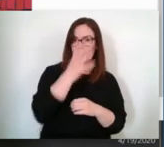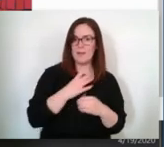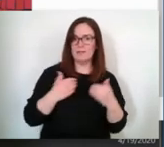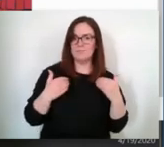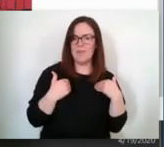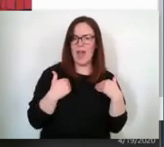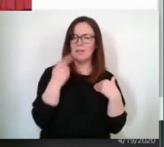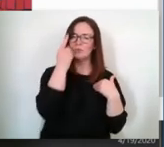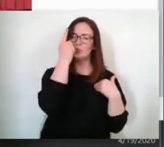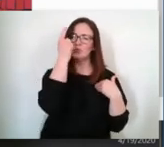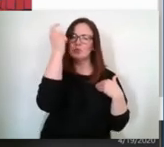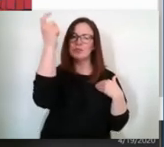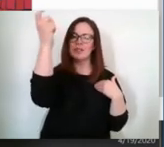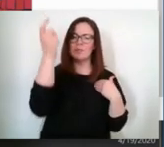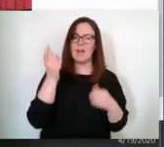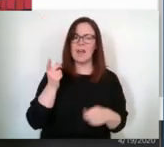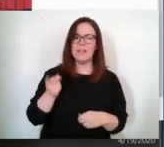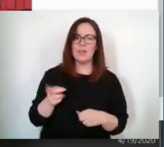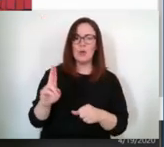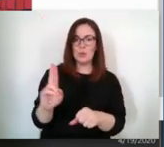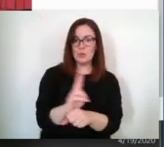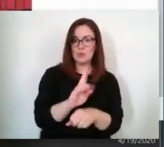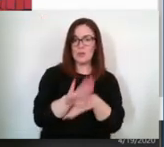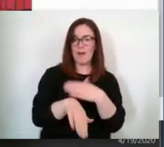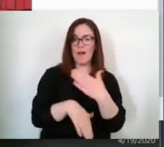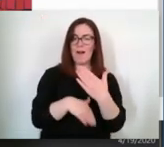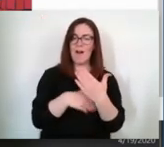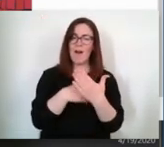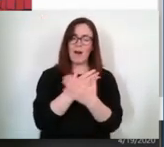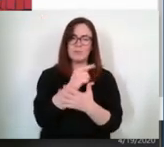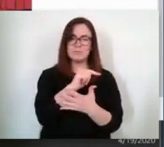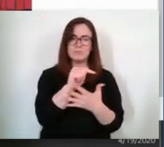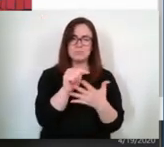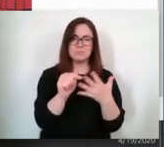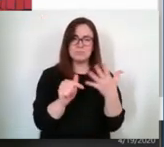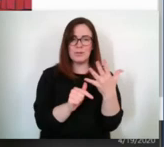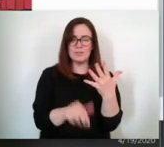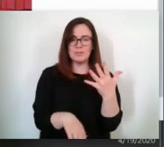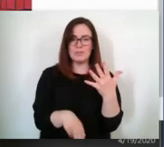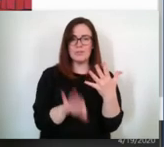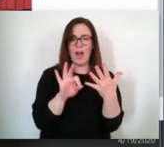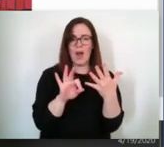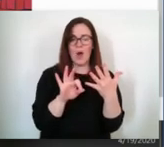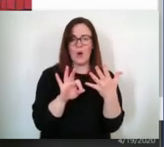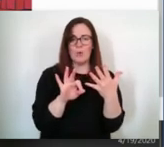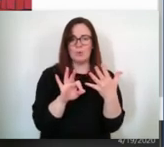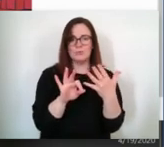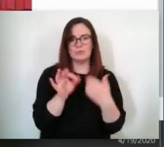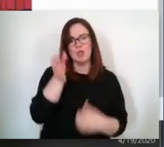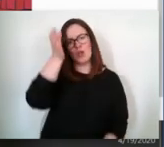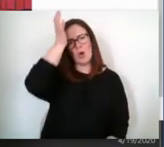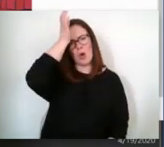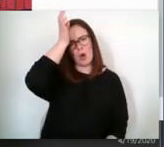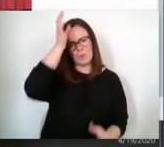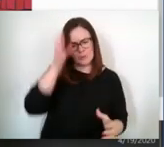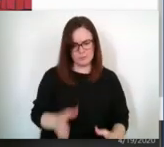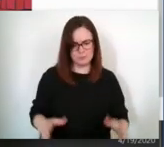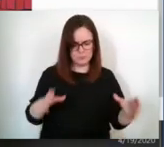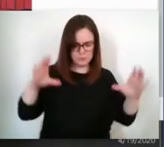dream, and he uses all these things that he found in the garbage that